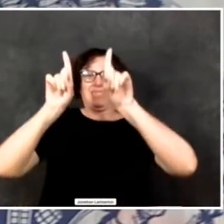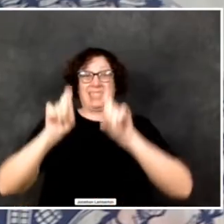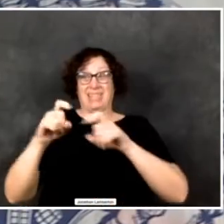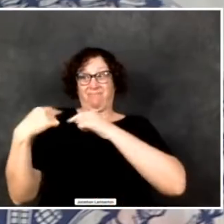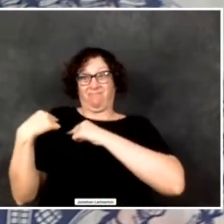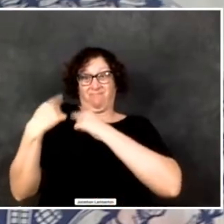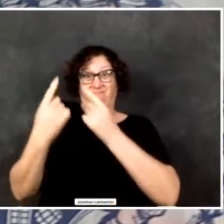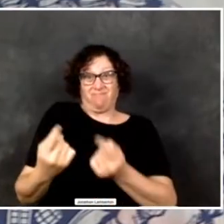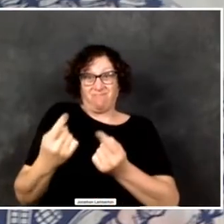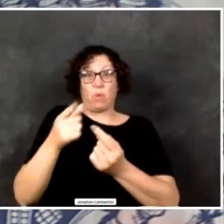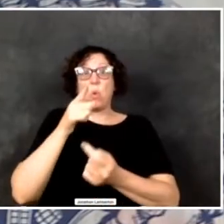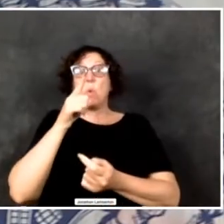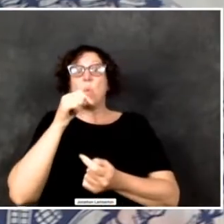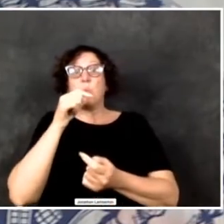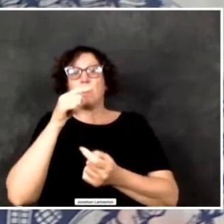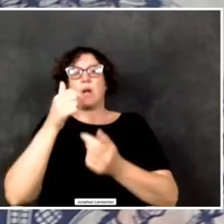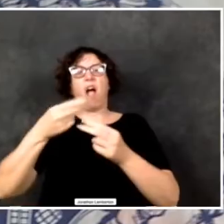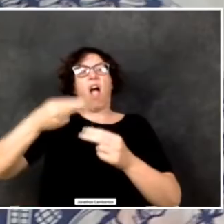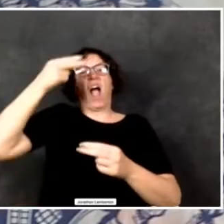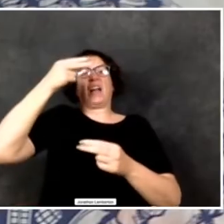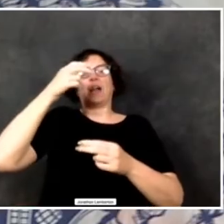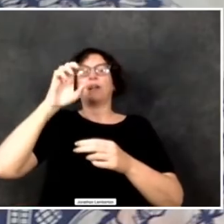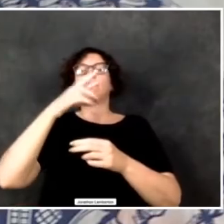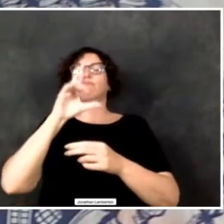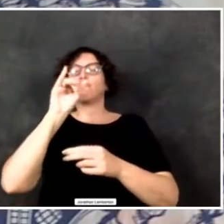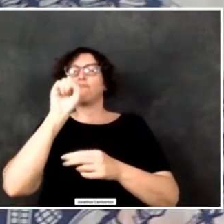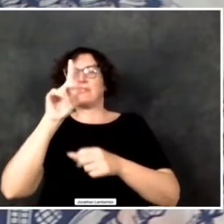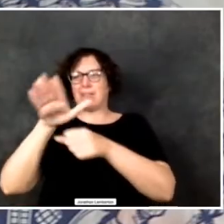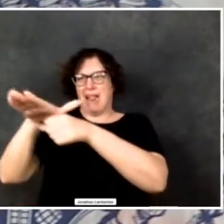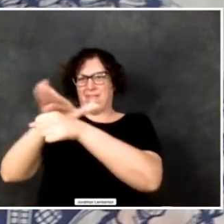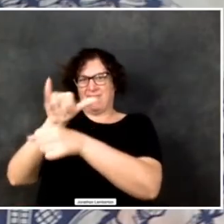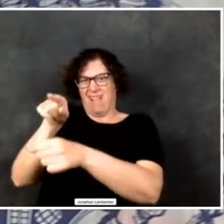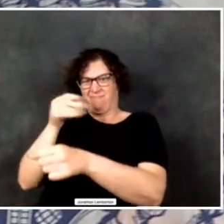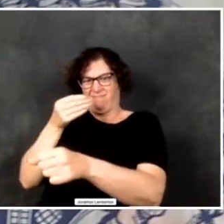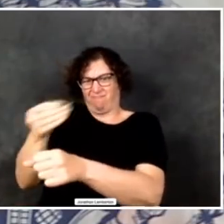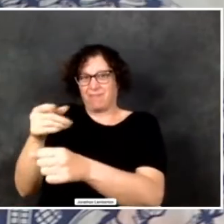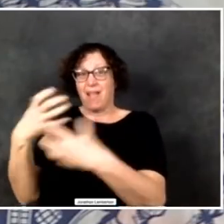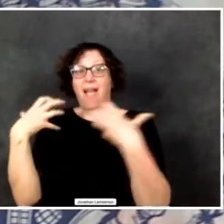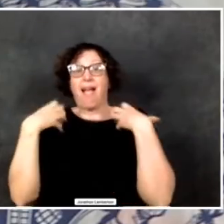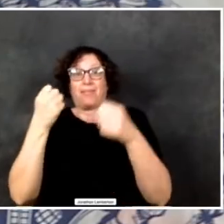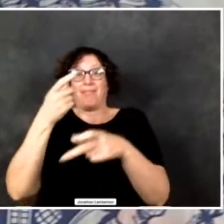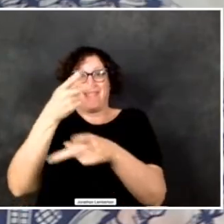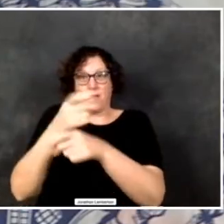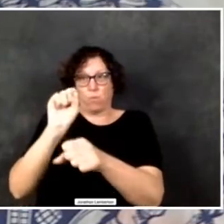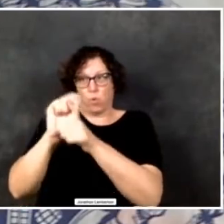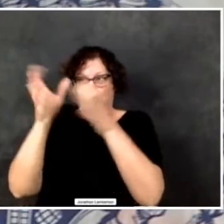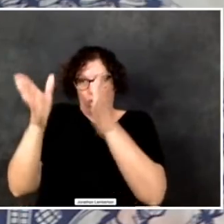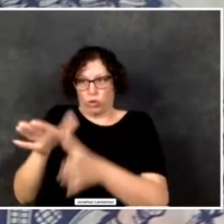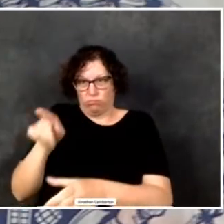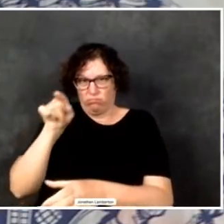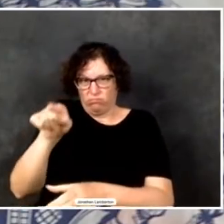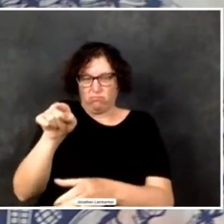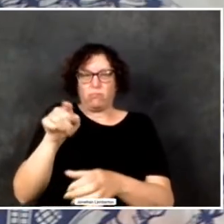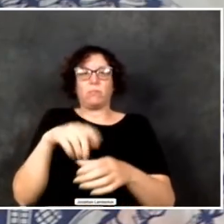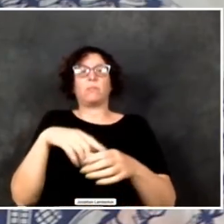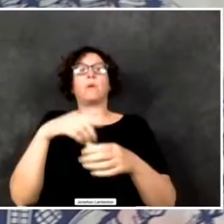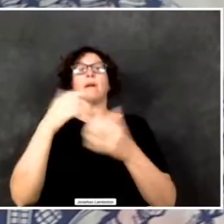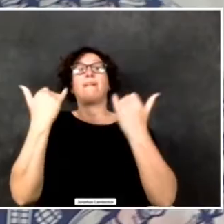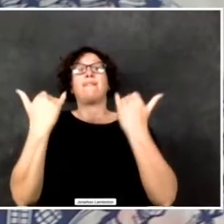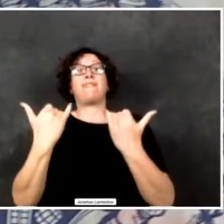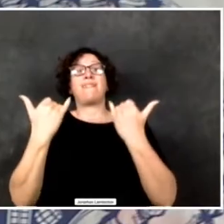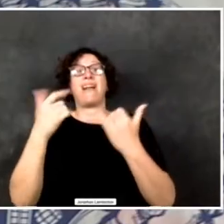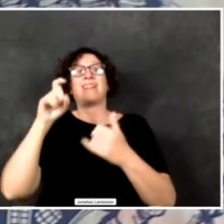to protect, the first responders we needed to protect. So we've got to get more to sustain an effort like this at the community